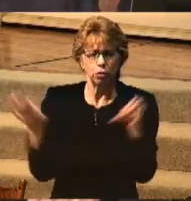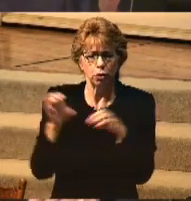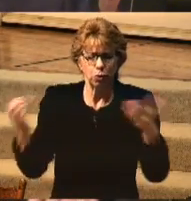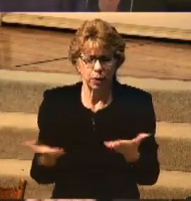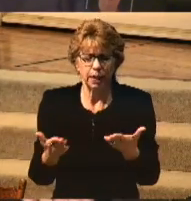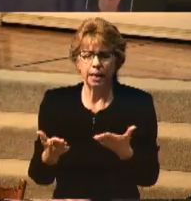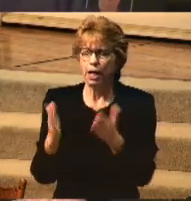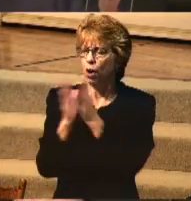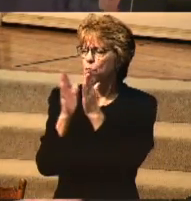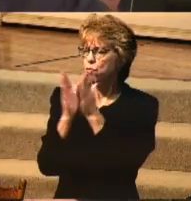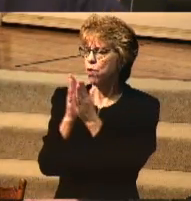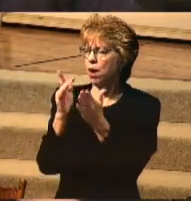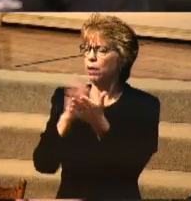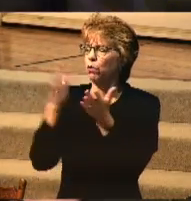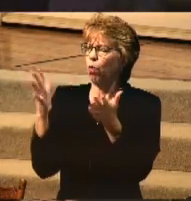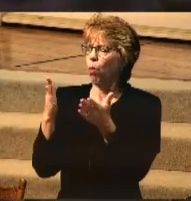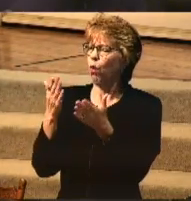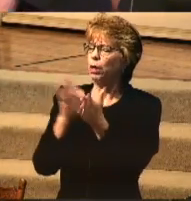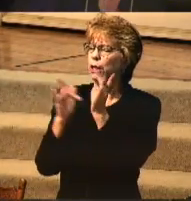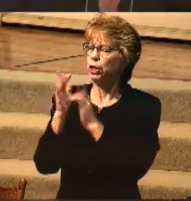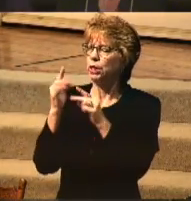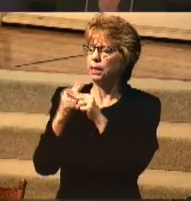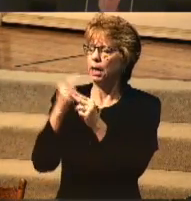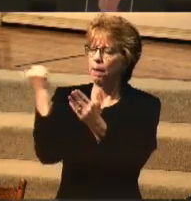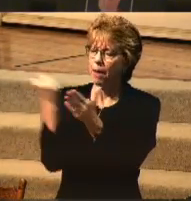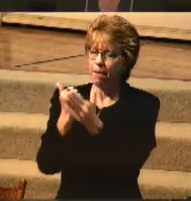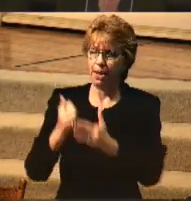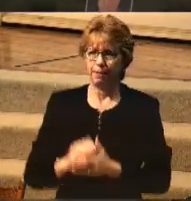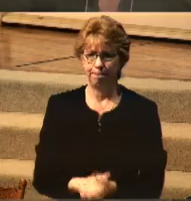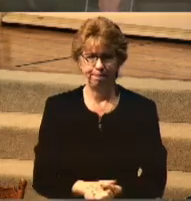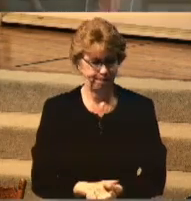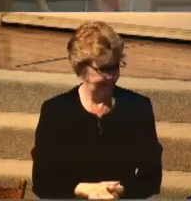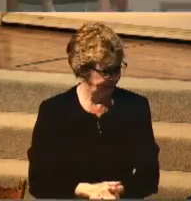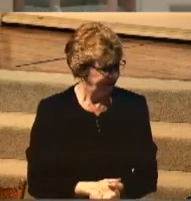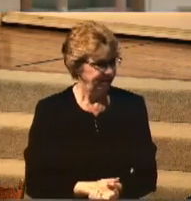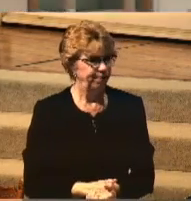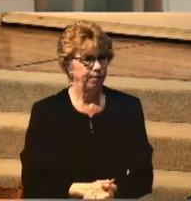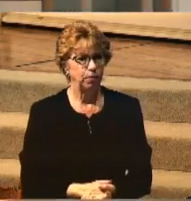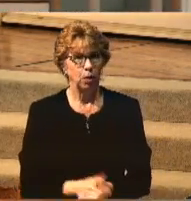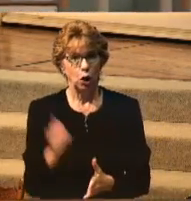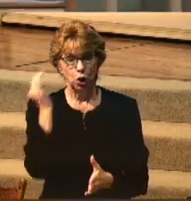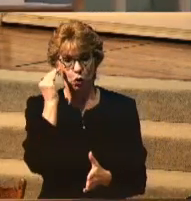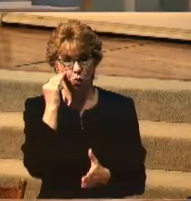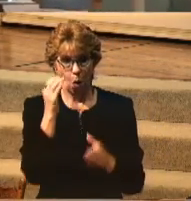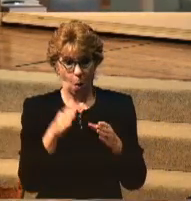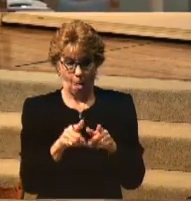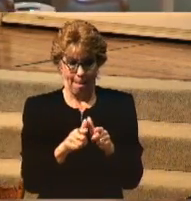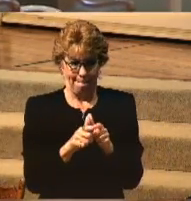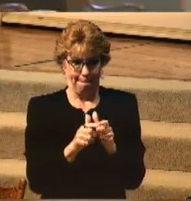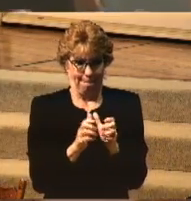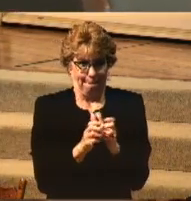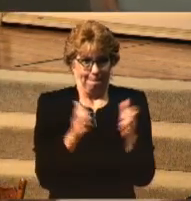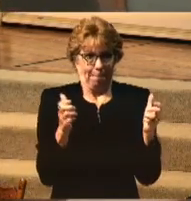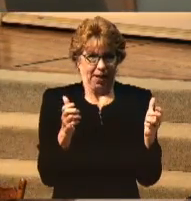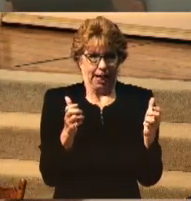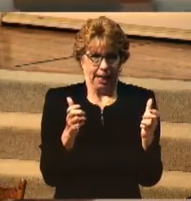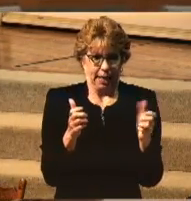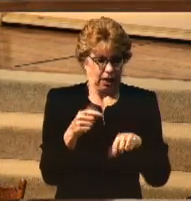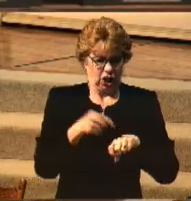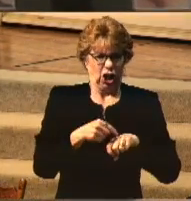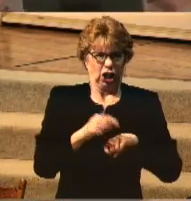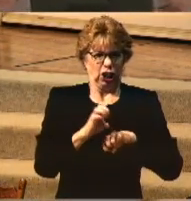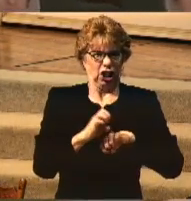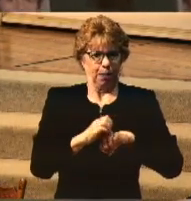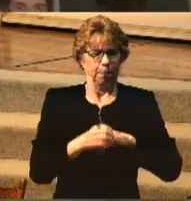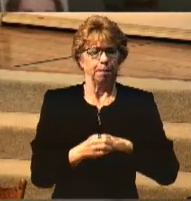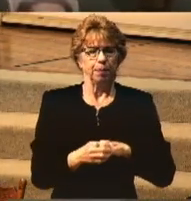glory in Jesus' wonderful name. Amen. You know, the largest gem that was ever found, that recorded, that is,